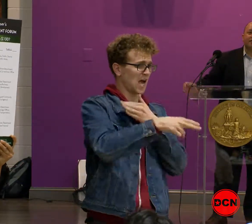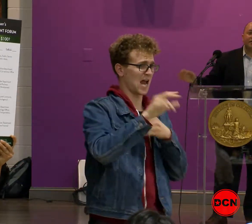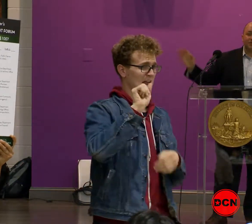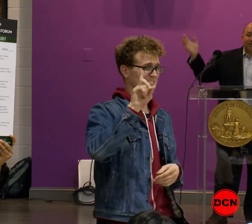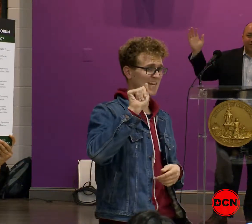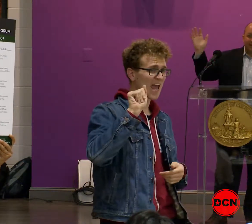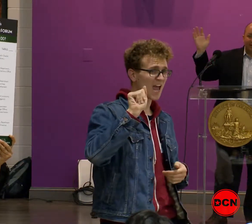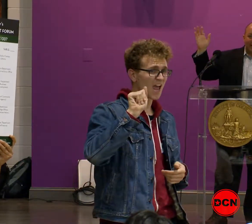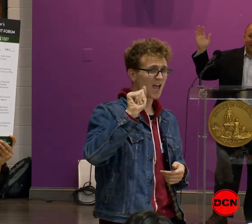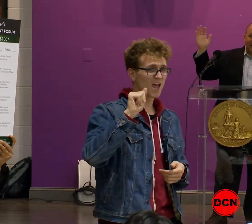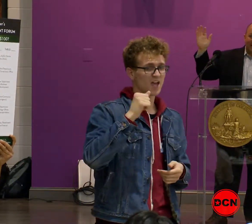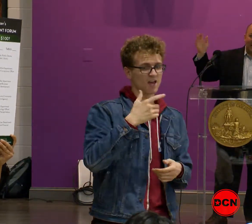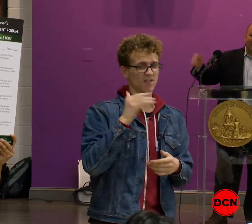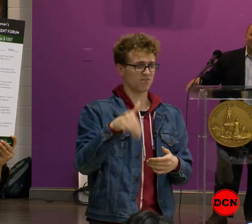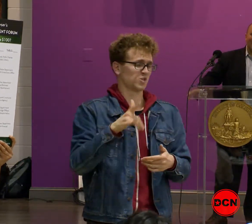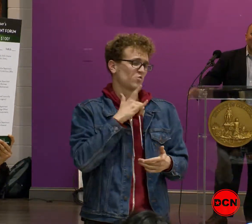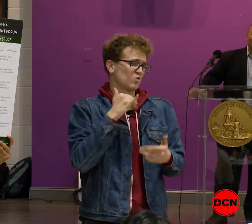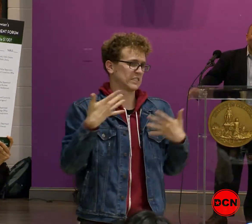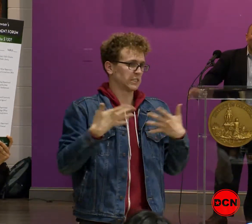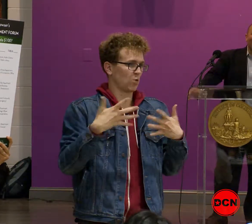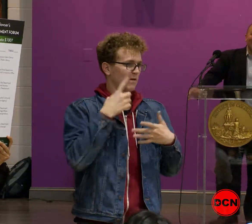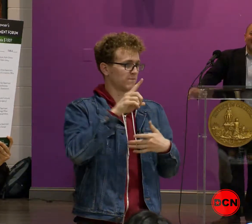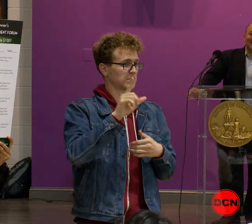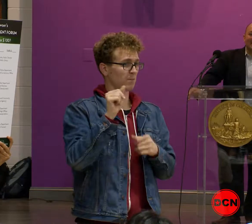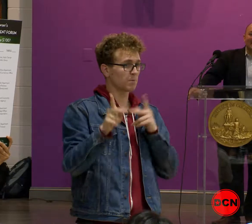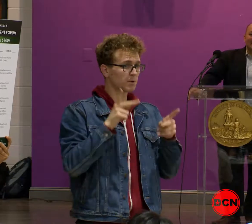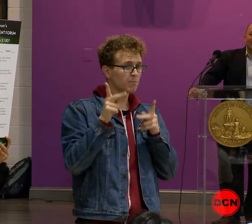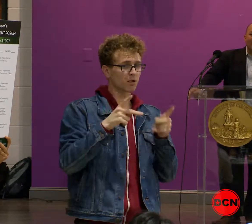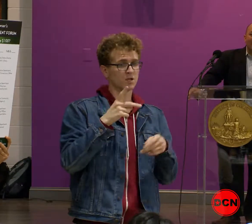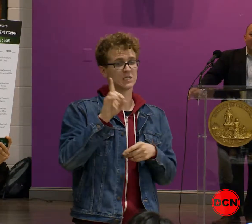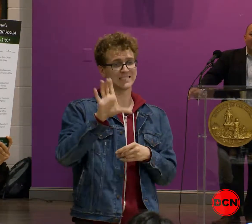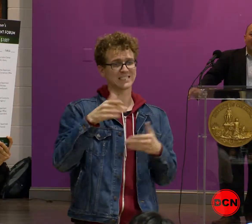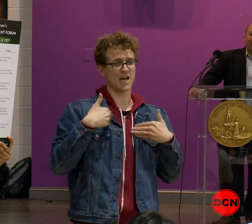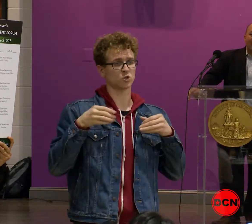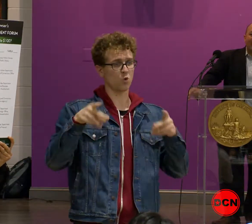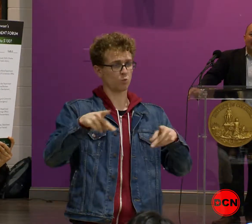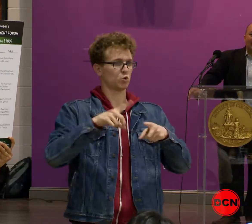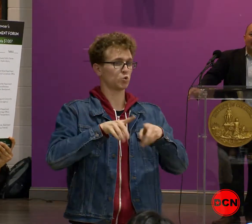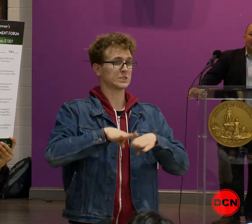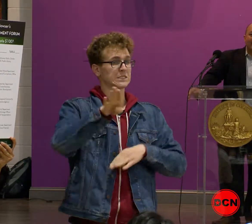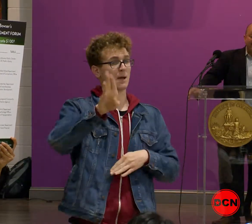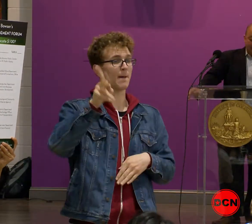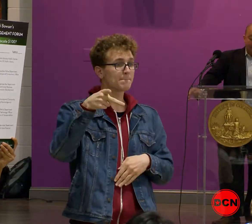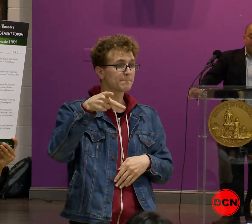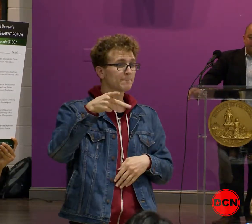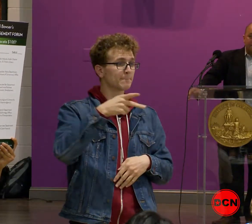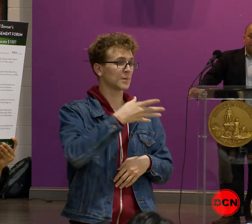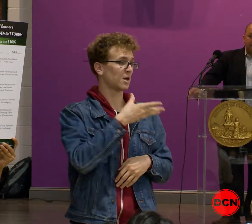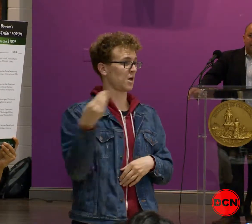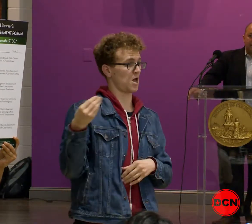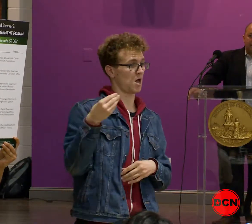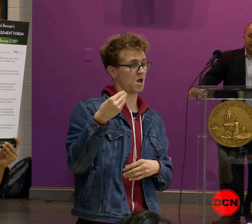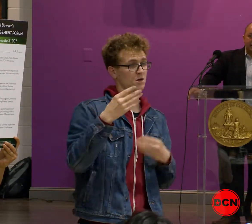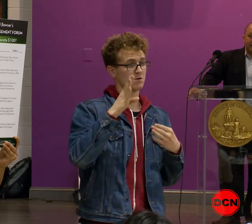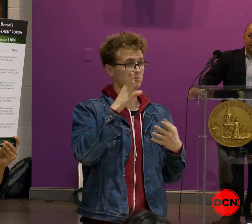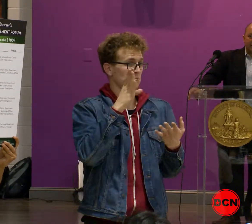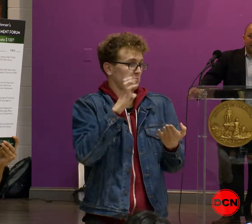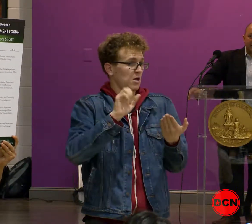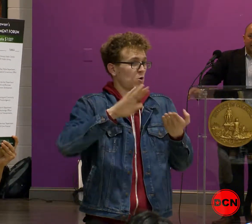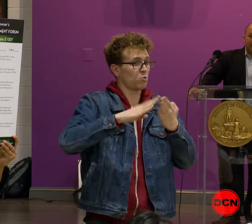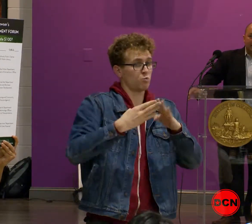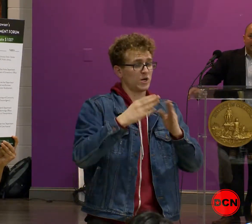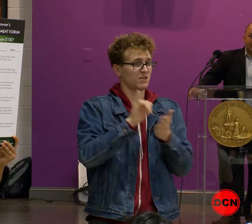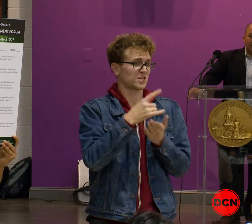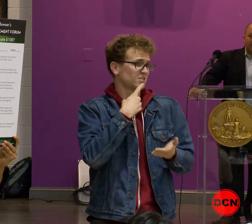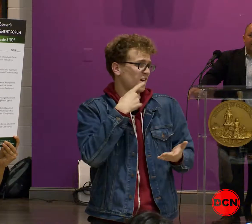And last week, they had a vote to try to cut the ADA, and that's really scary for people with disabilities. And so we really